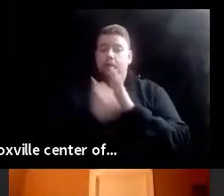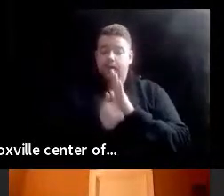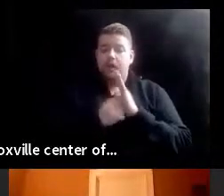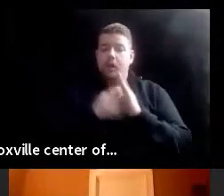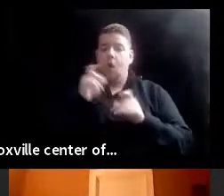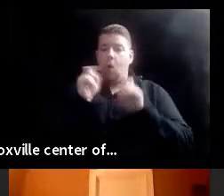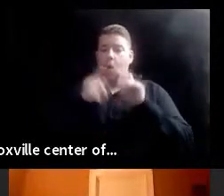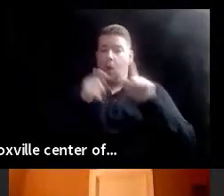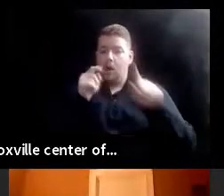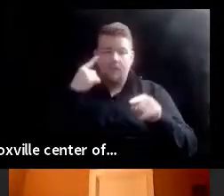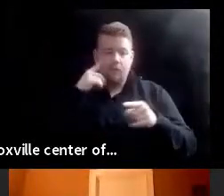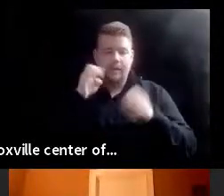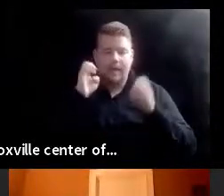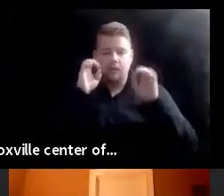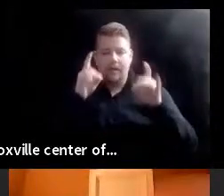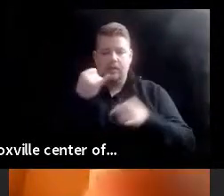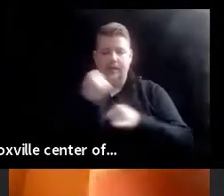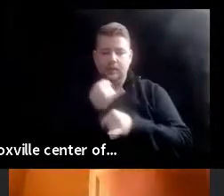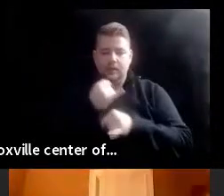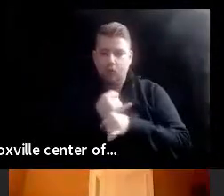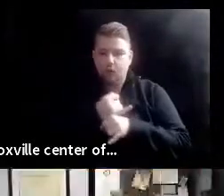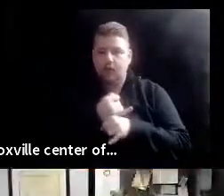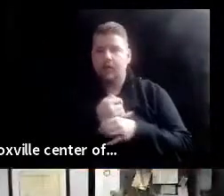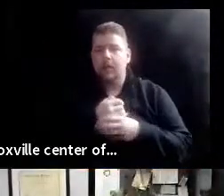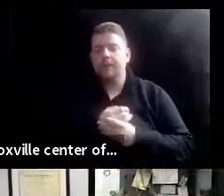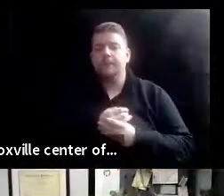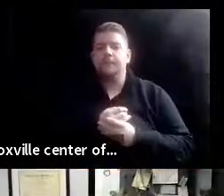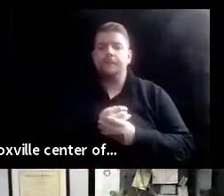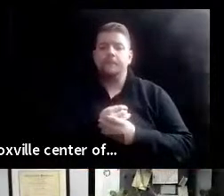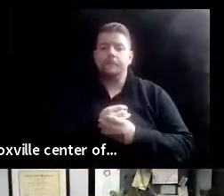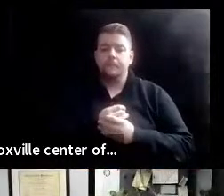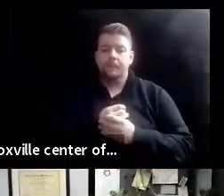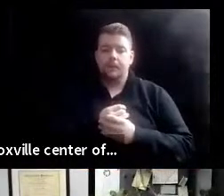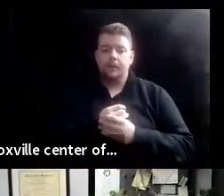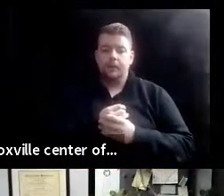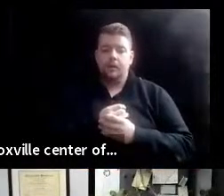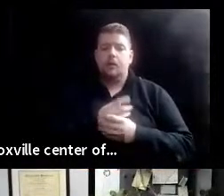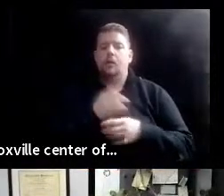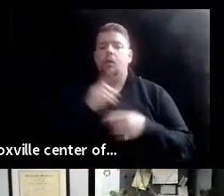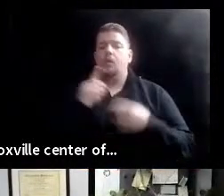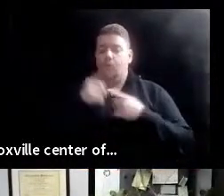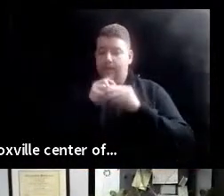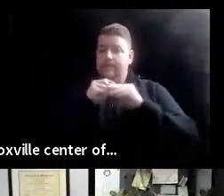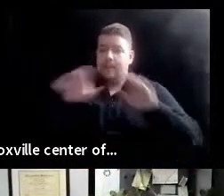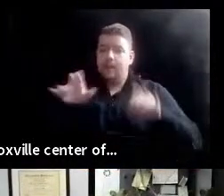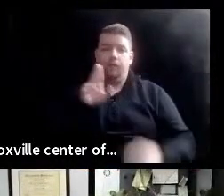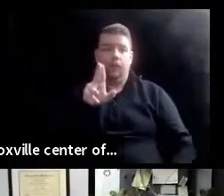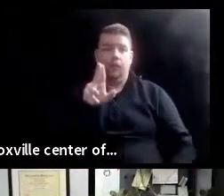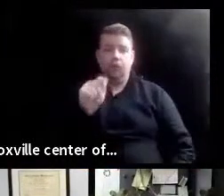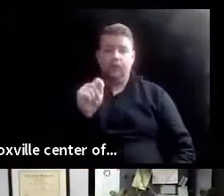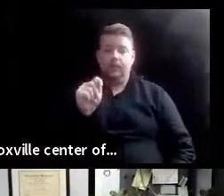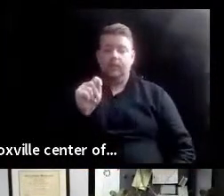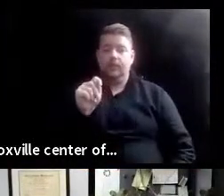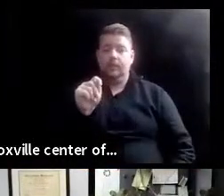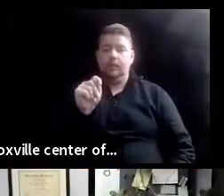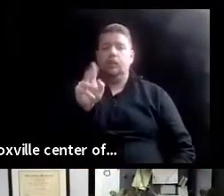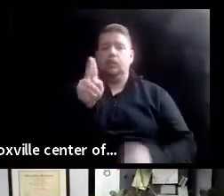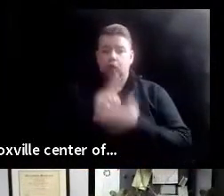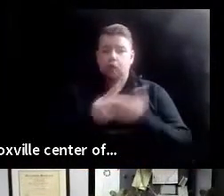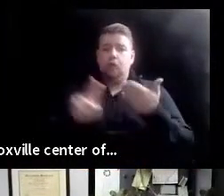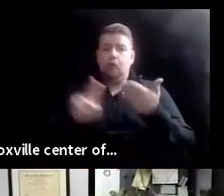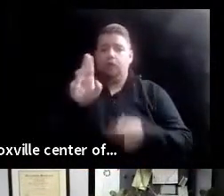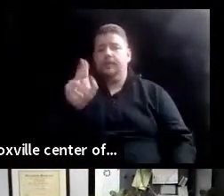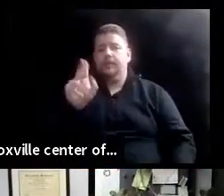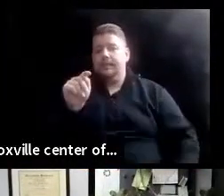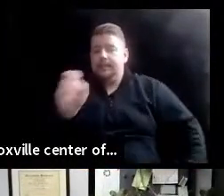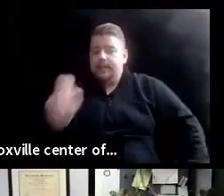the educational institution. We have presentations that were sent out for the University of Tennessee and also